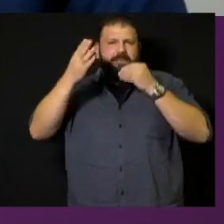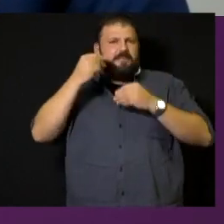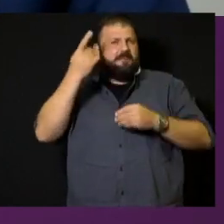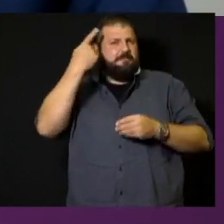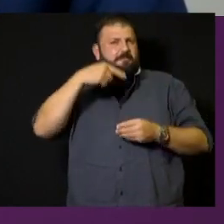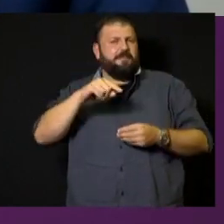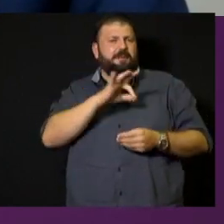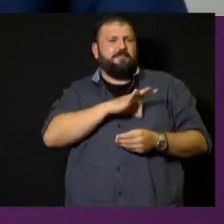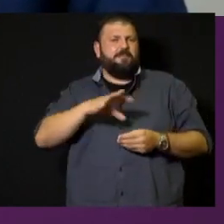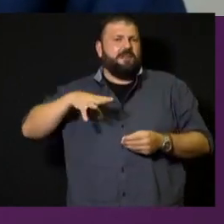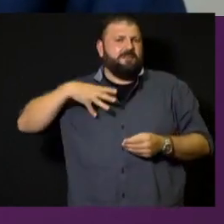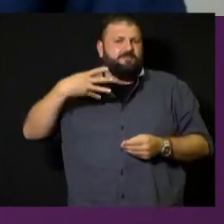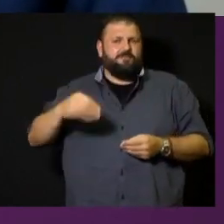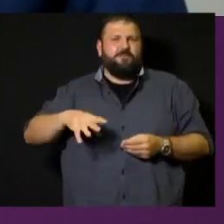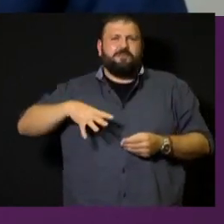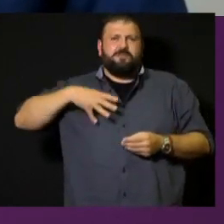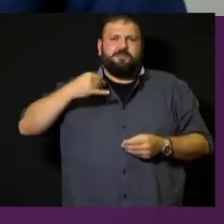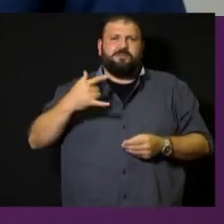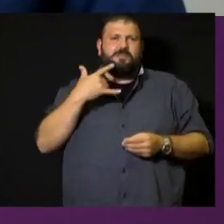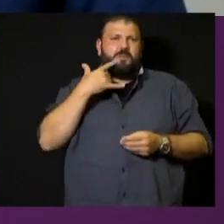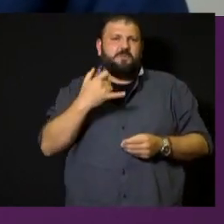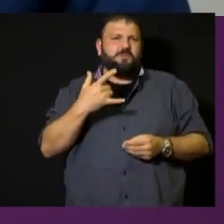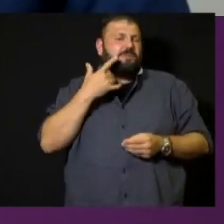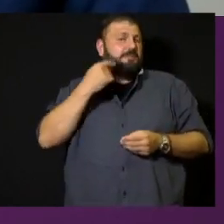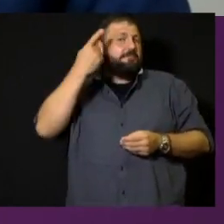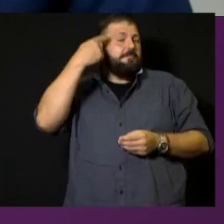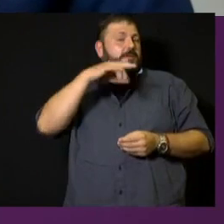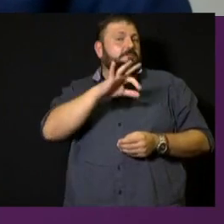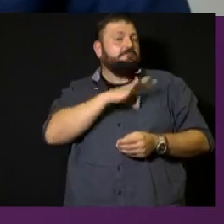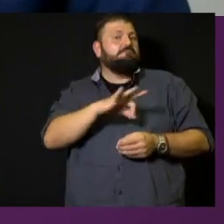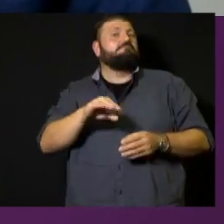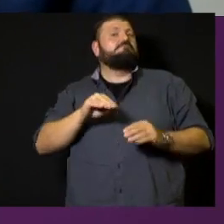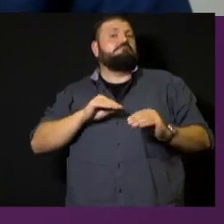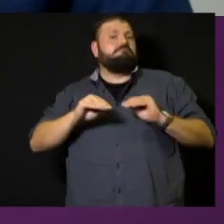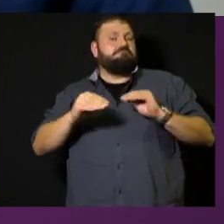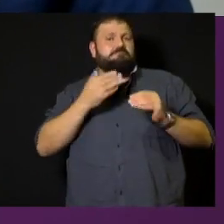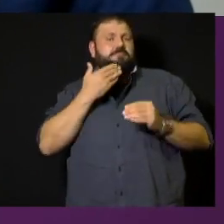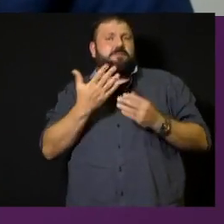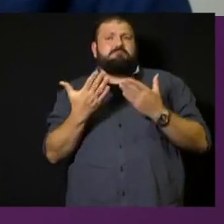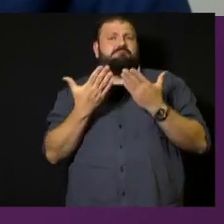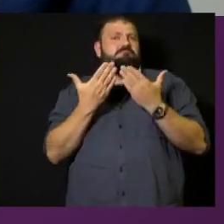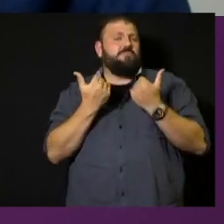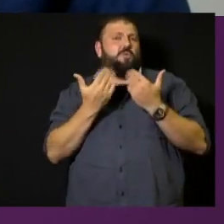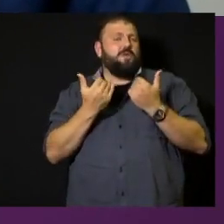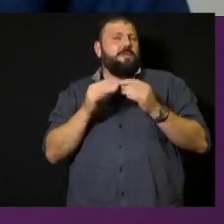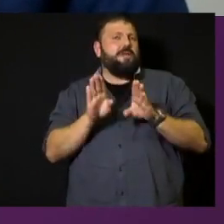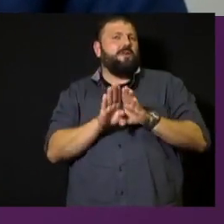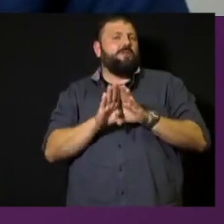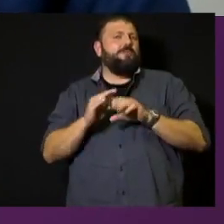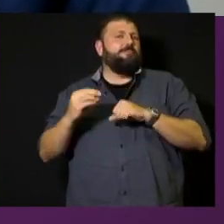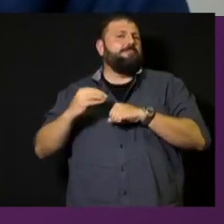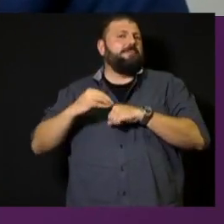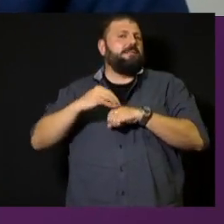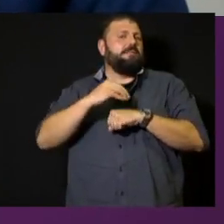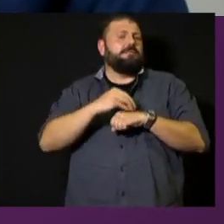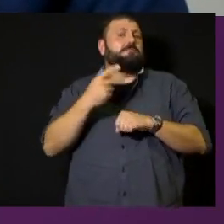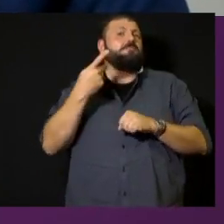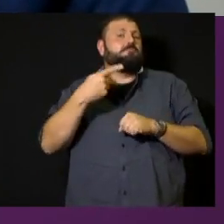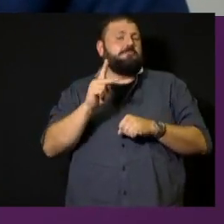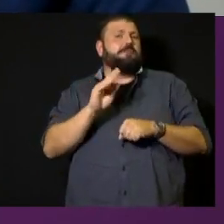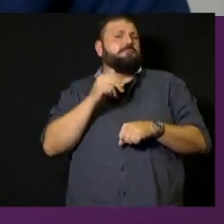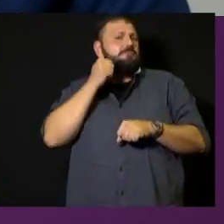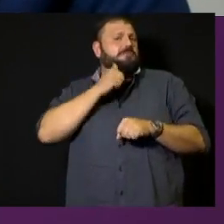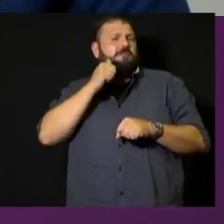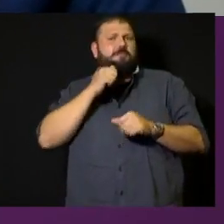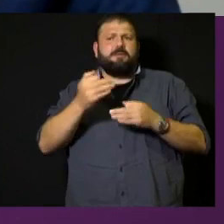move forward and to overcome the difficulties that may come up. For us, there was no excuse not to do.